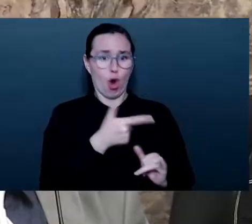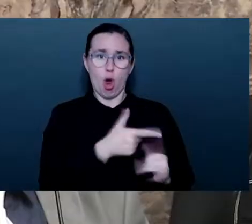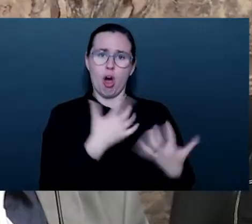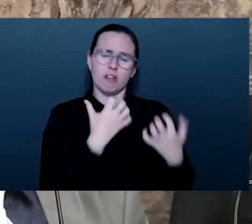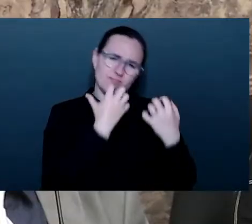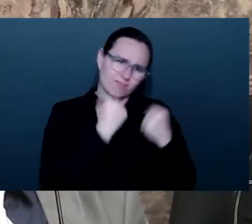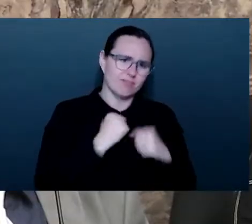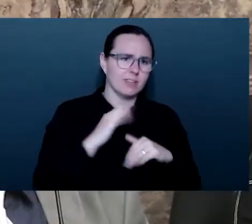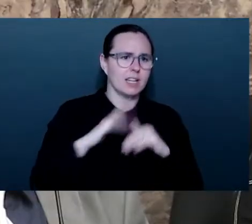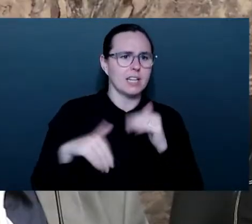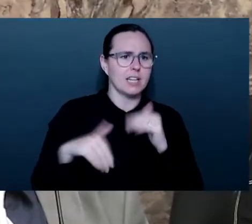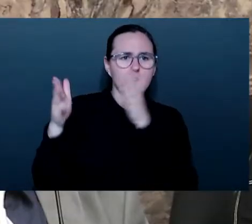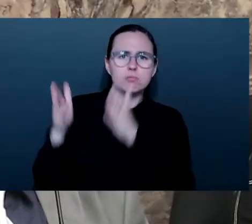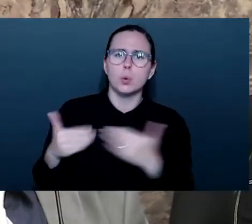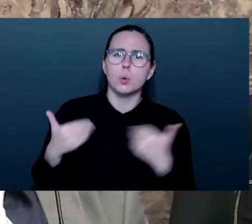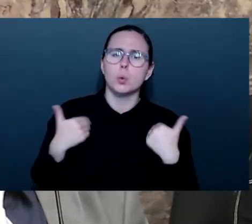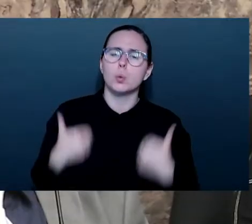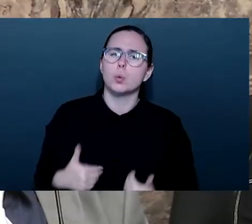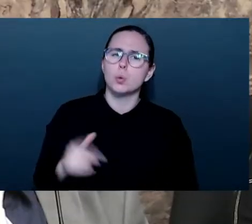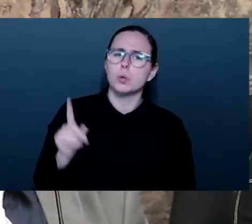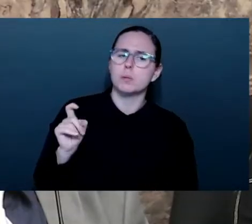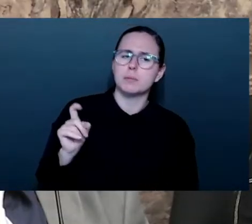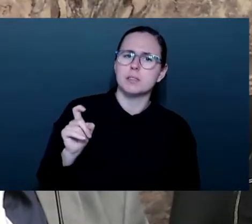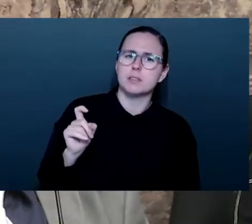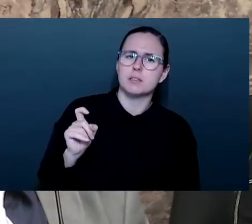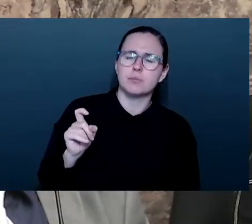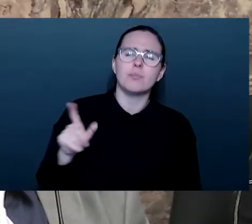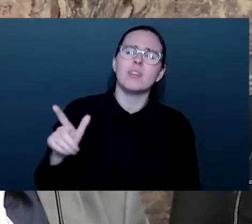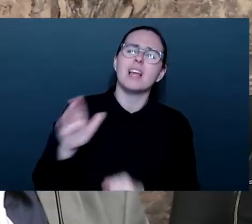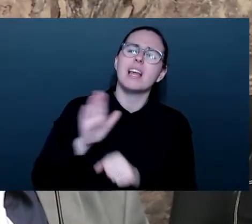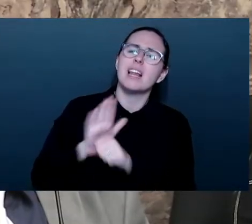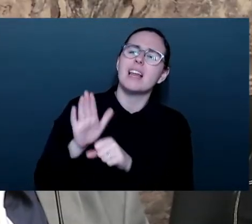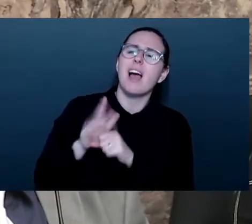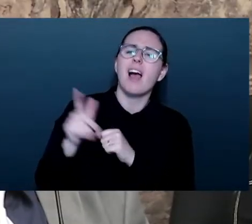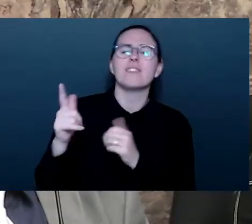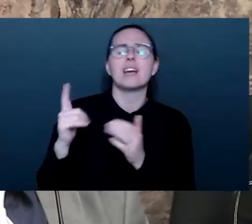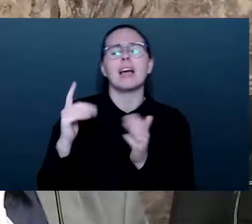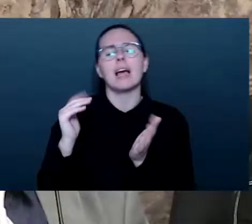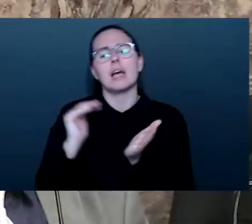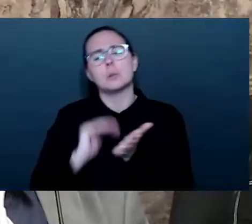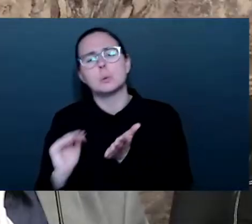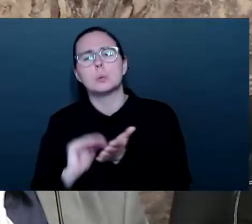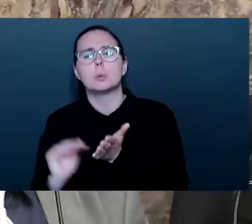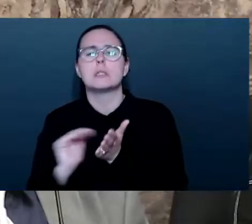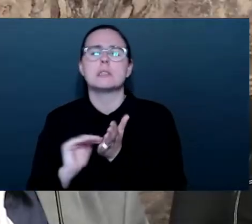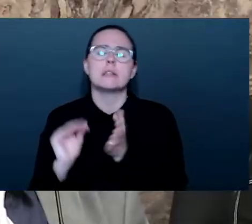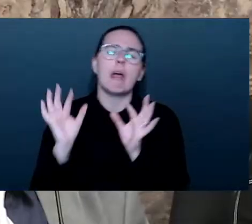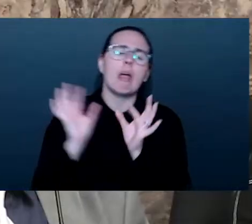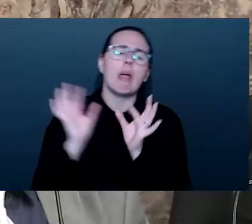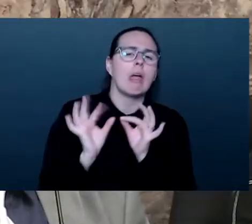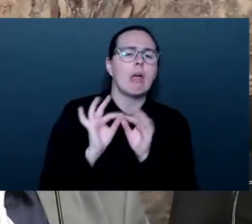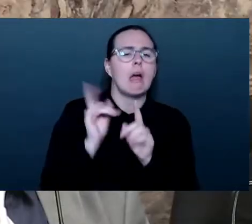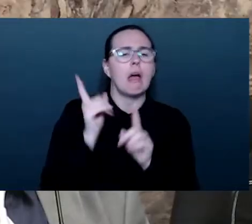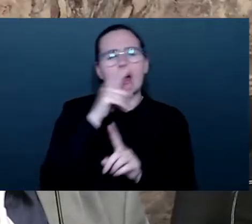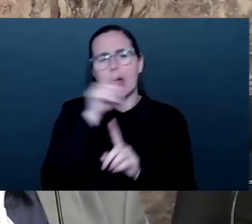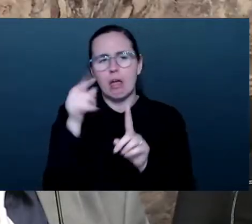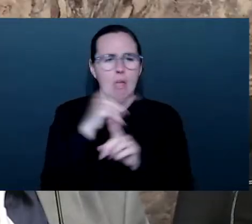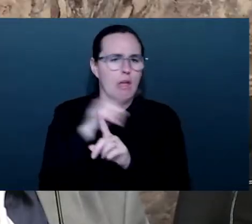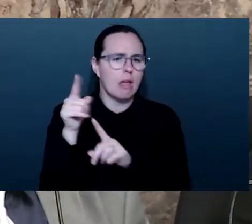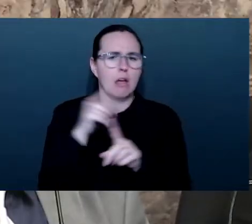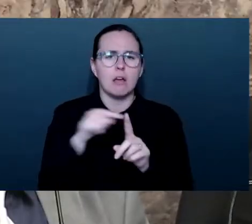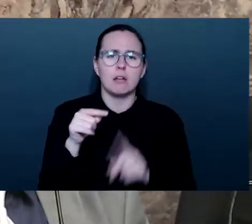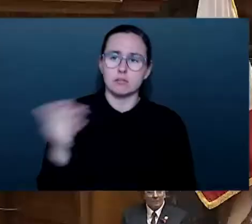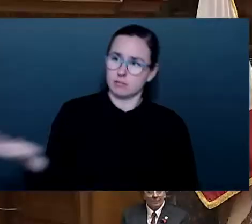points. Will the Attorney General come to my riding and meet with me and my constituents and explain how this happened?"